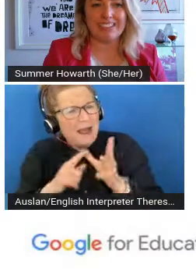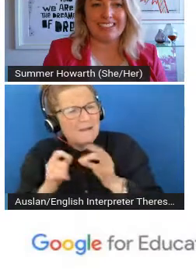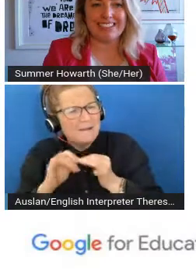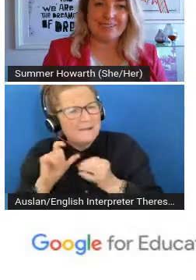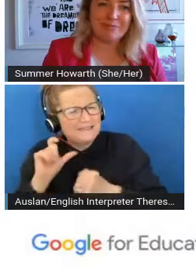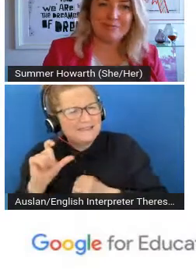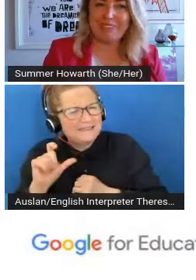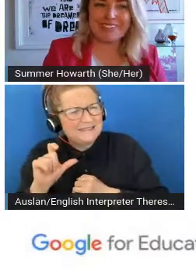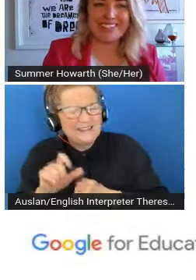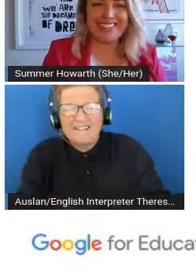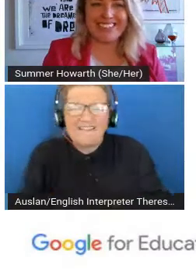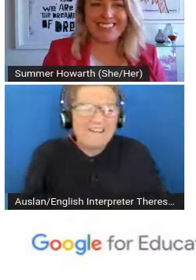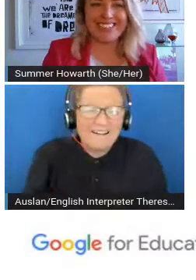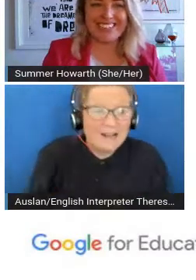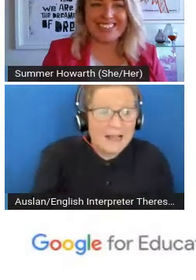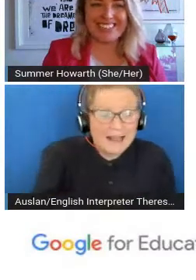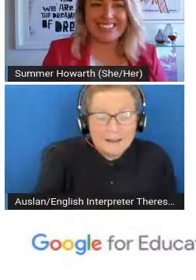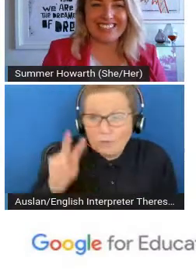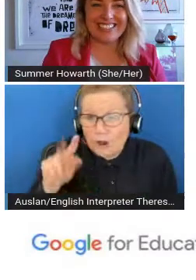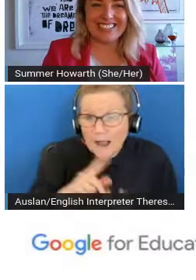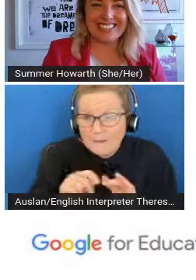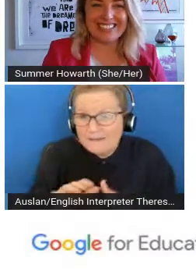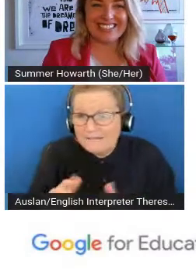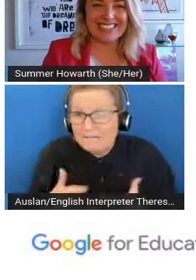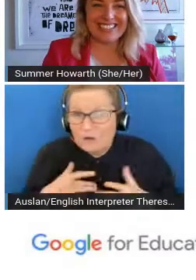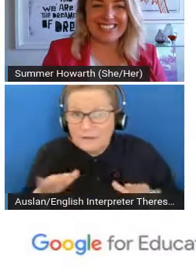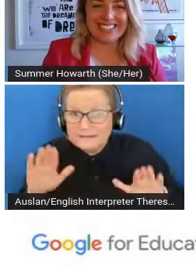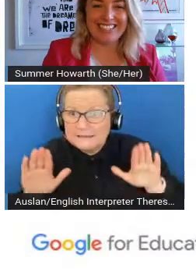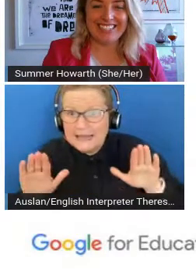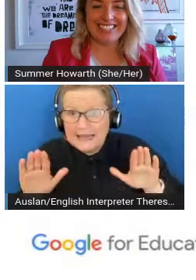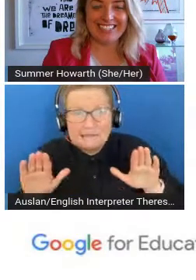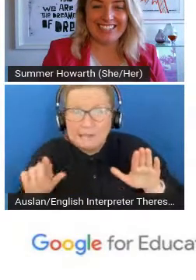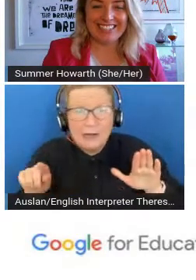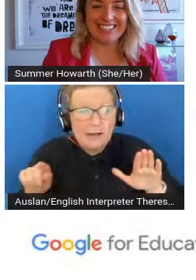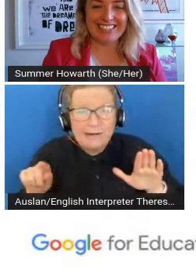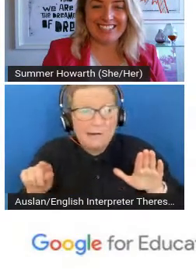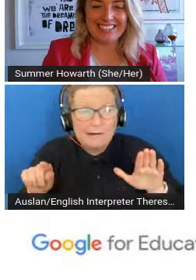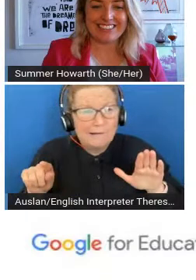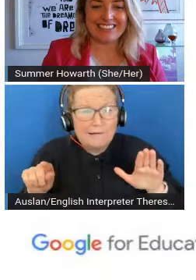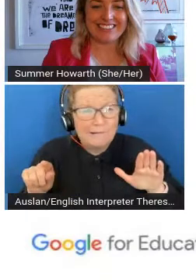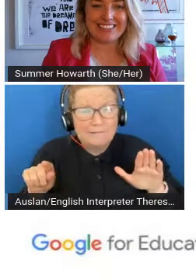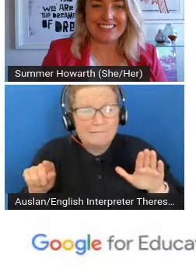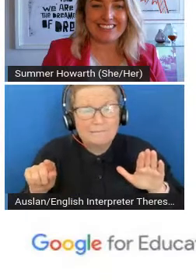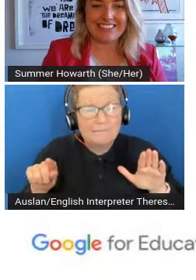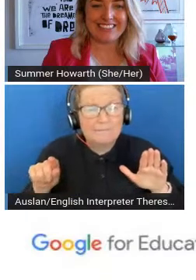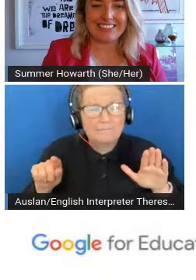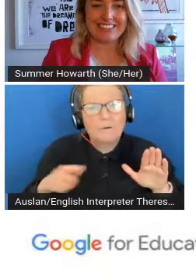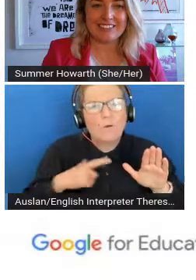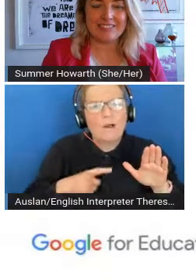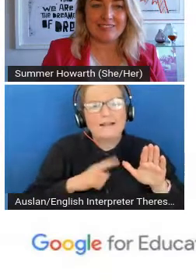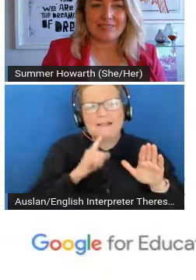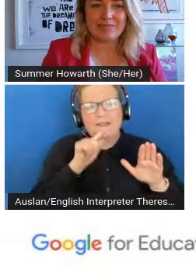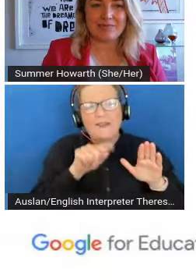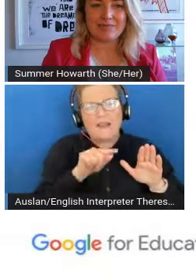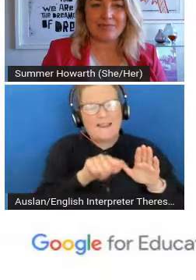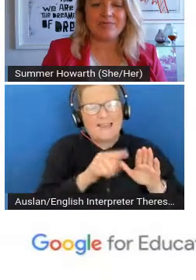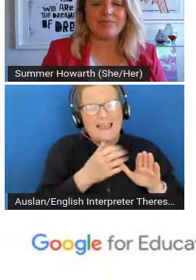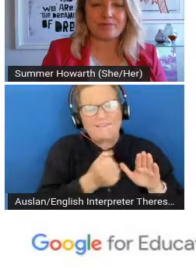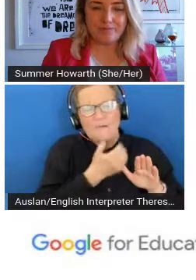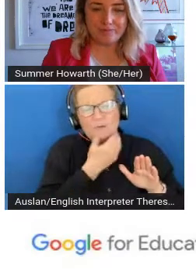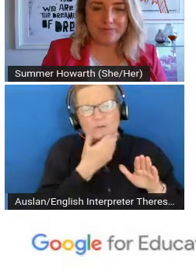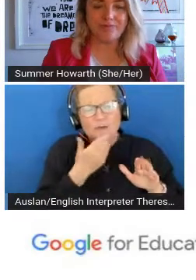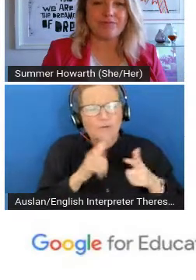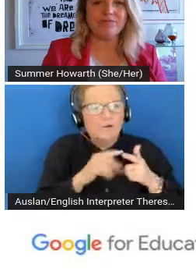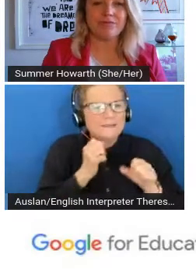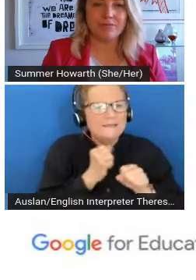I keep watching the ABC, hoping it'll be the same. But the reason I share that is because they do there's beautiful examples